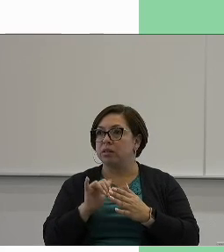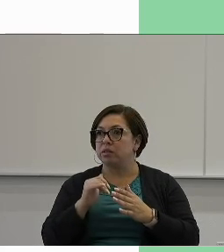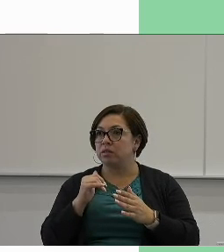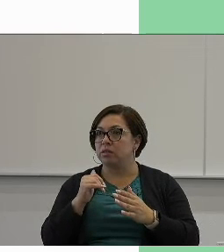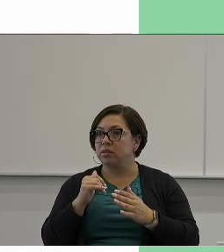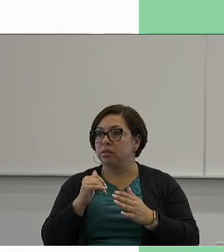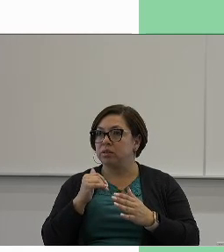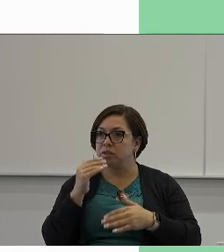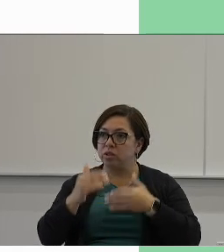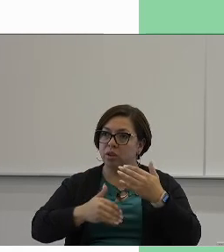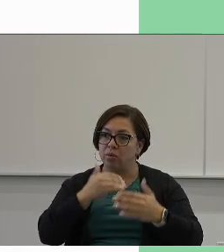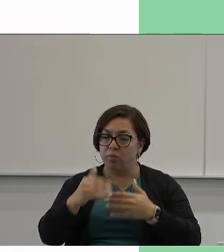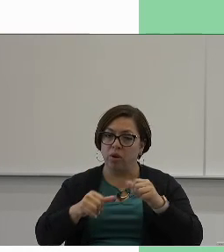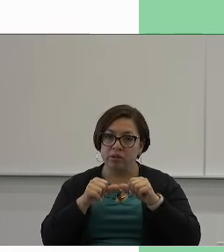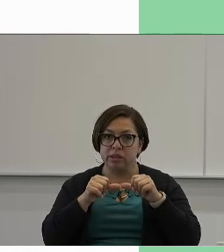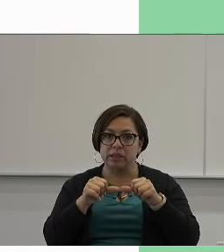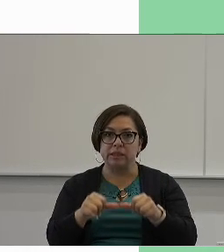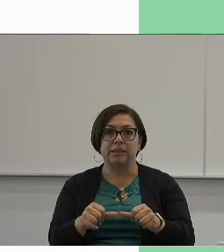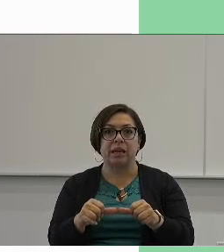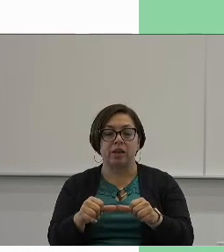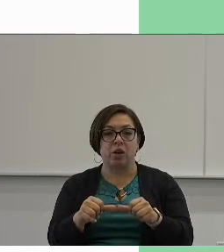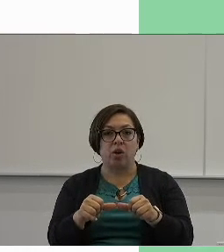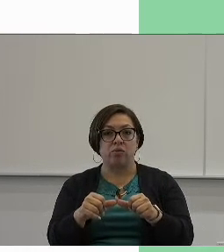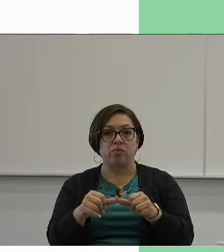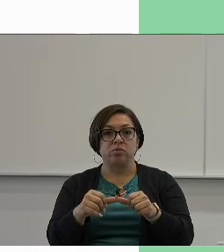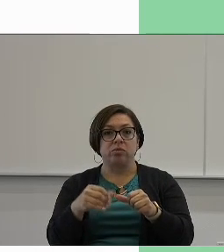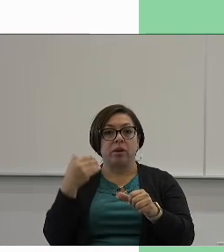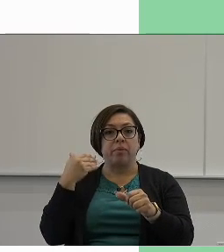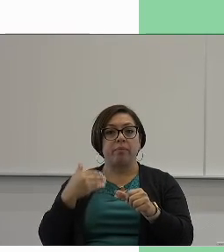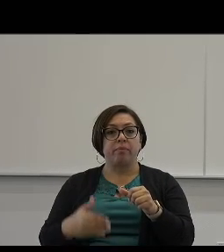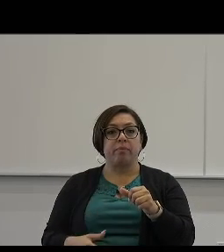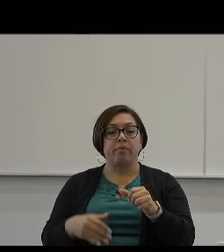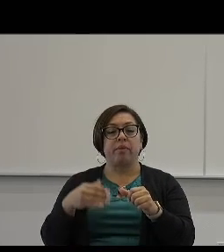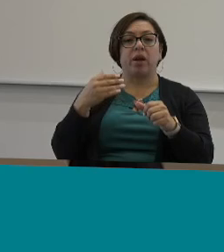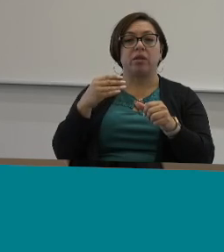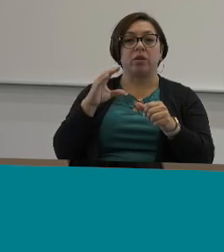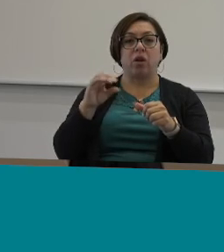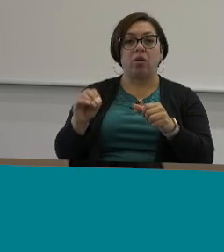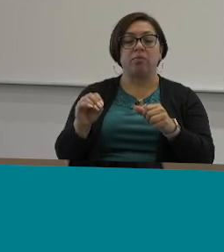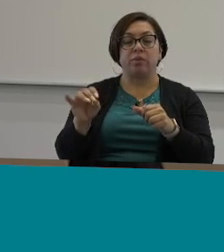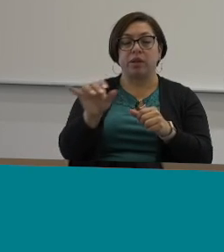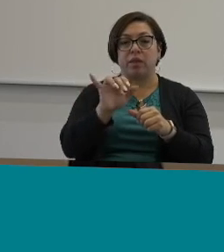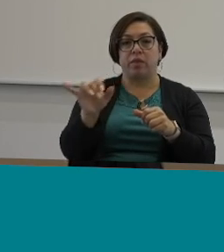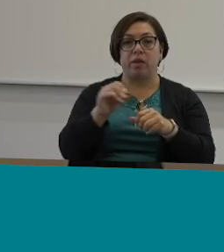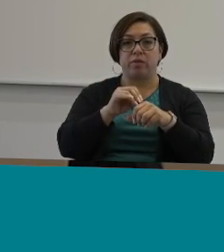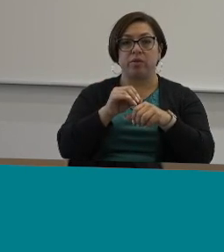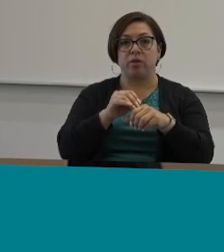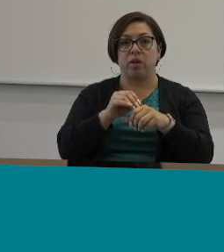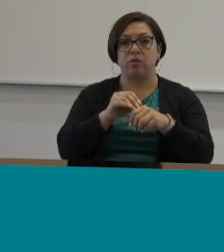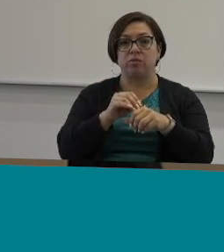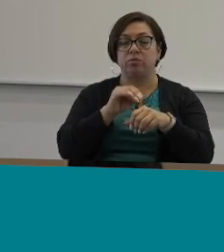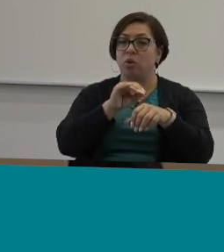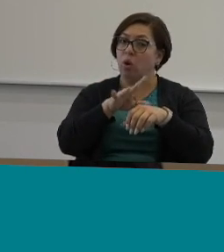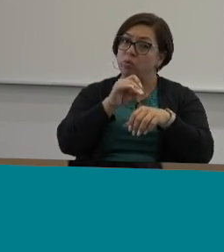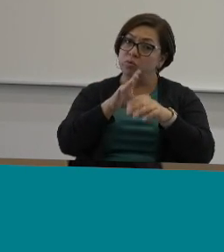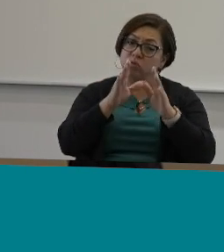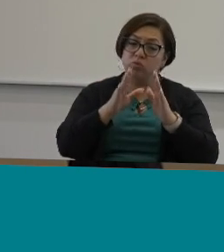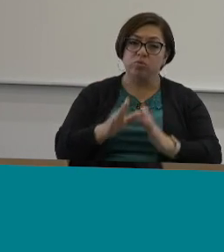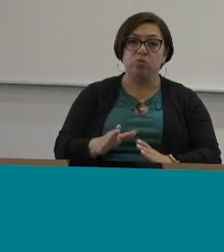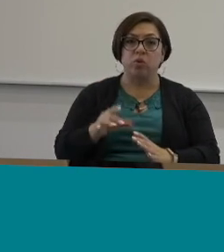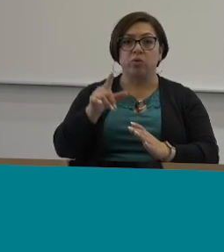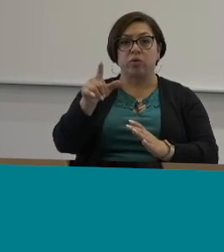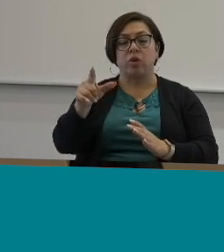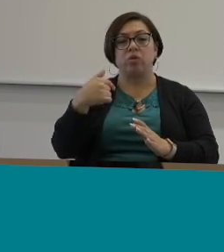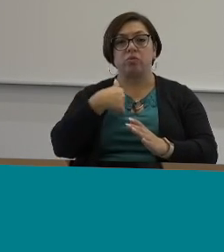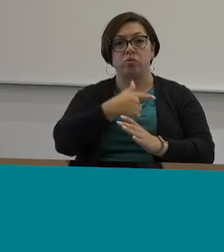certainly, on behalf of my firm as the consultant here, I certainly appreciate all of the committee's hard work and certainly any input from the public.